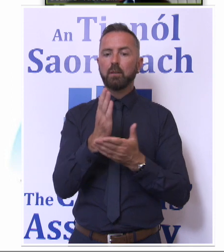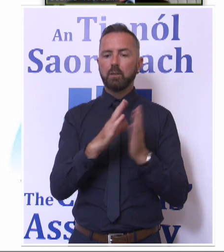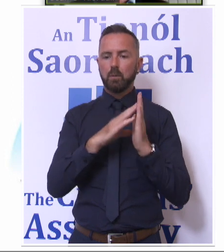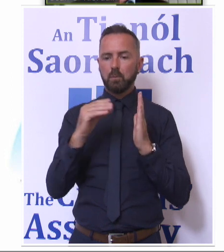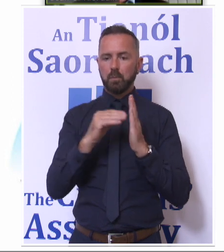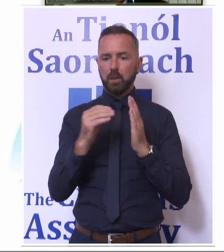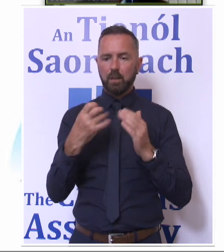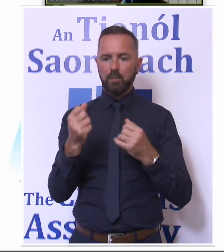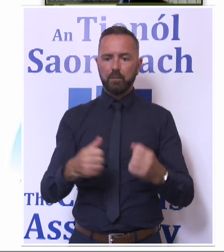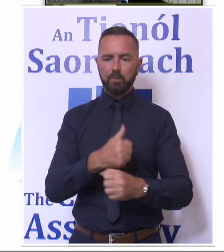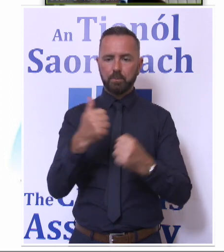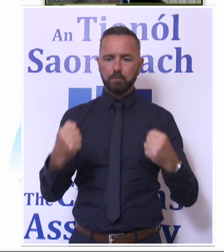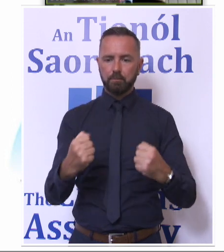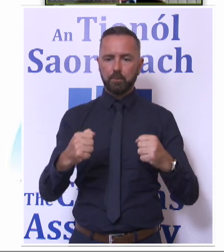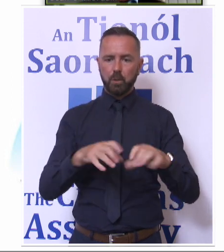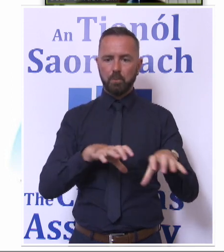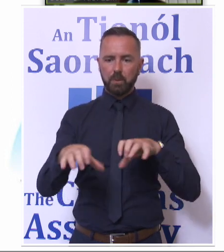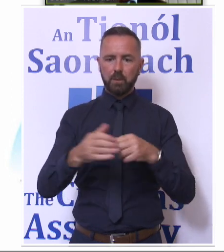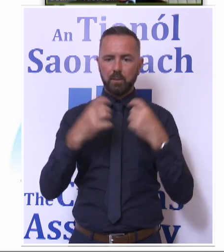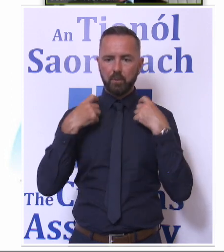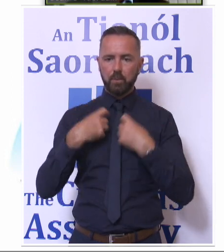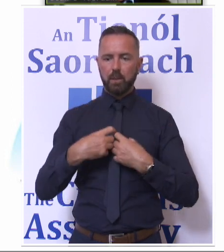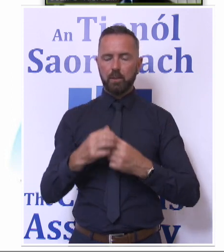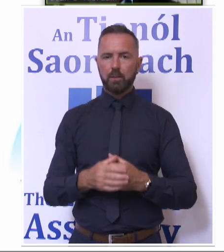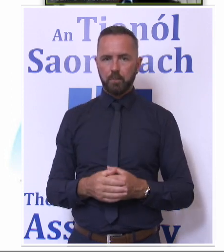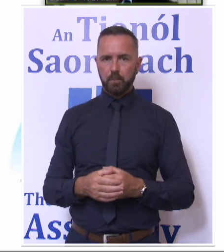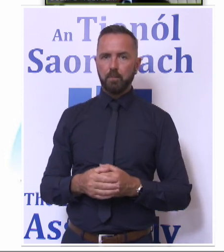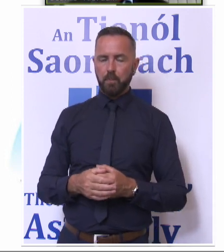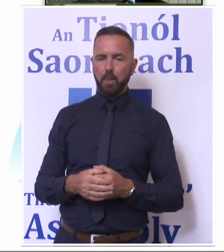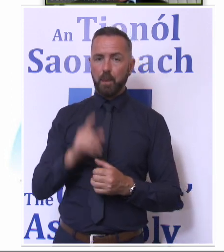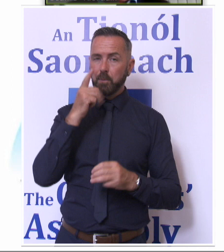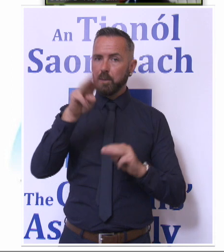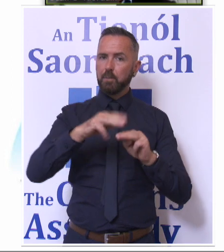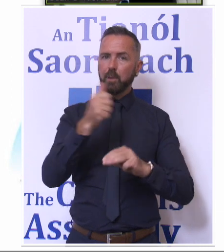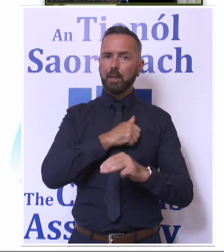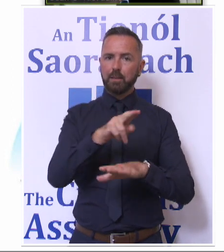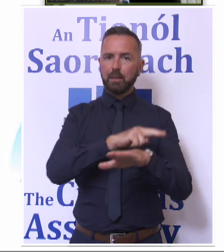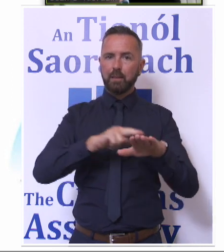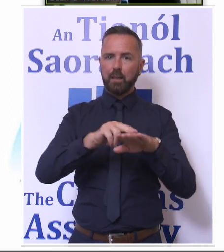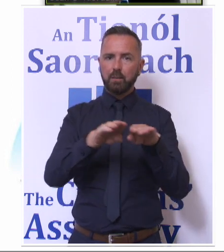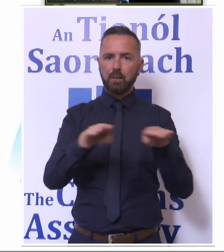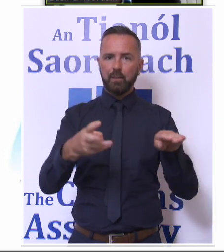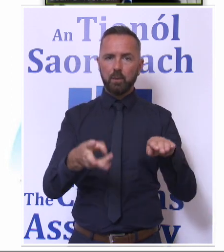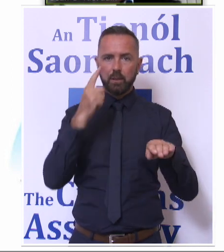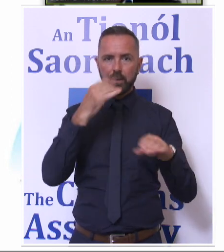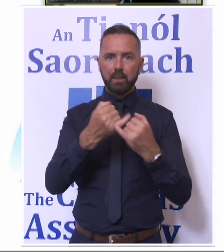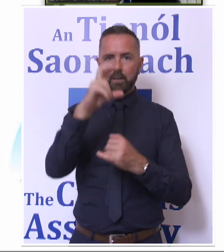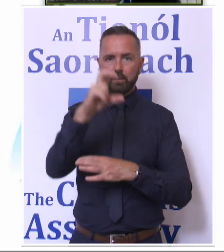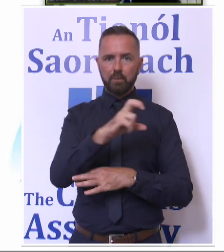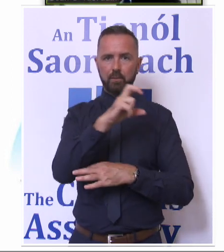very substantive position of the mayor, excuse me, at the national level, and we see that, for example, in places like